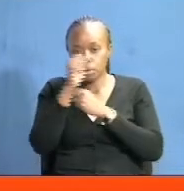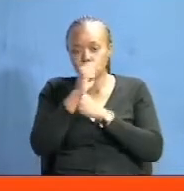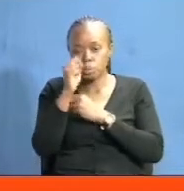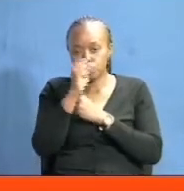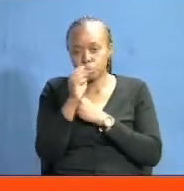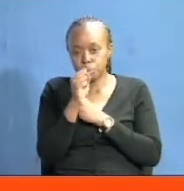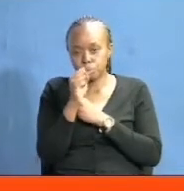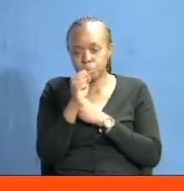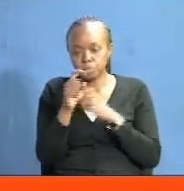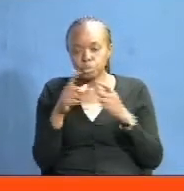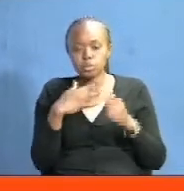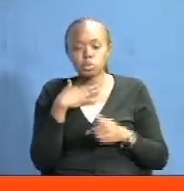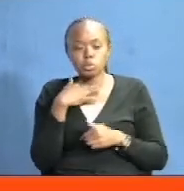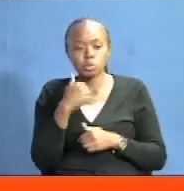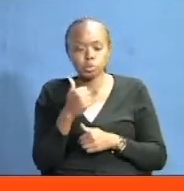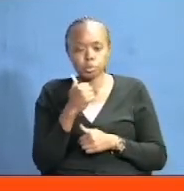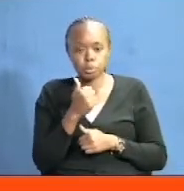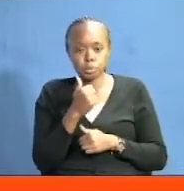I want to actively